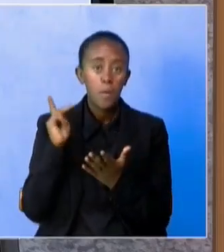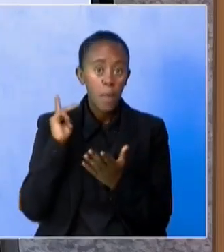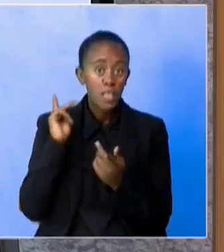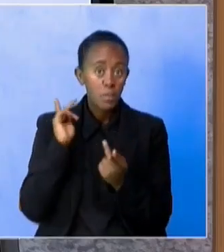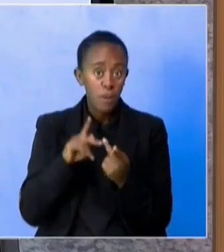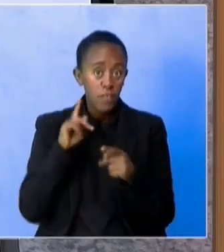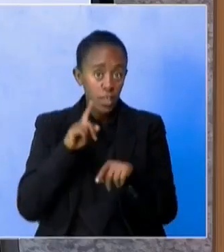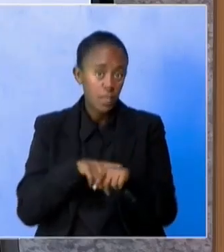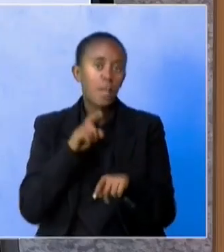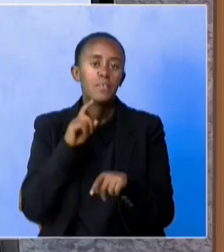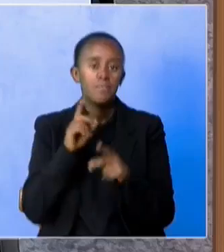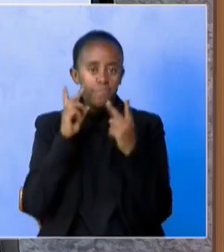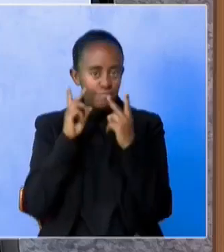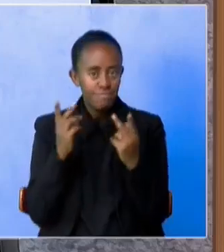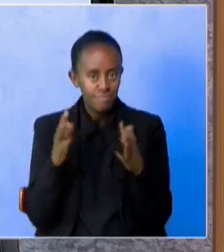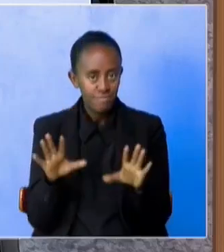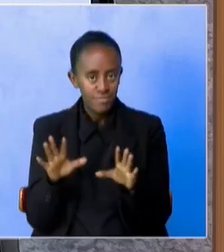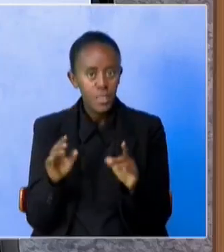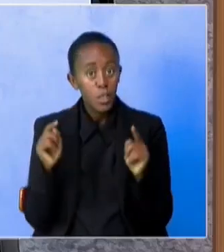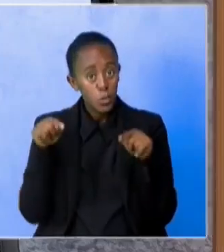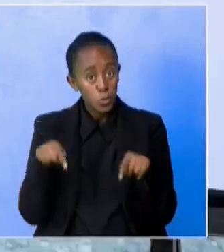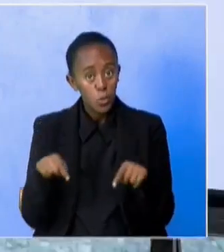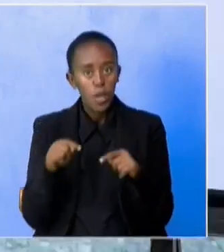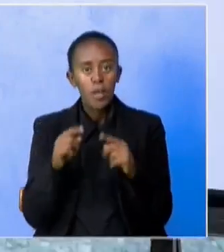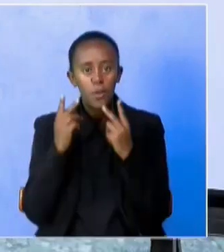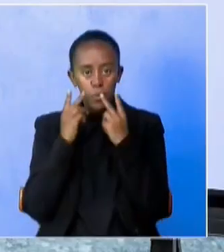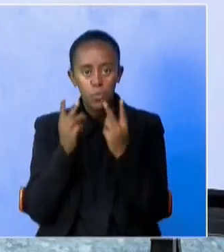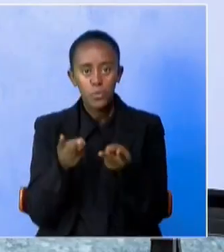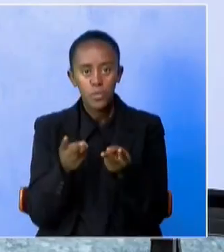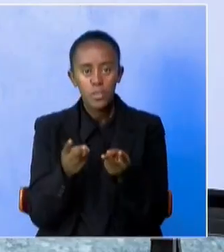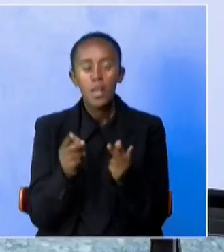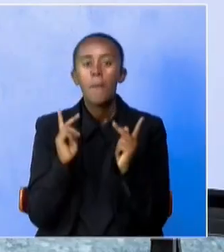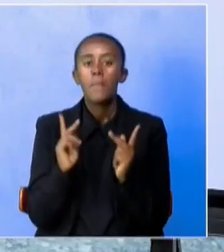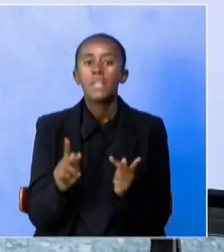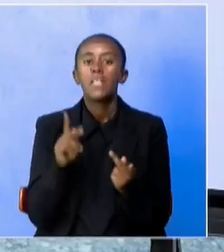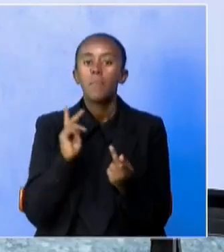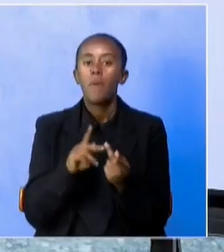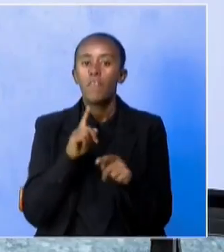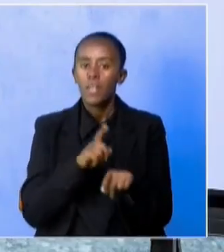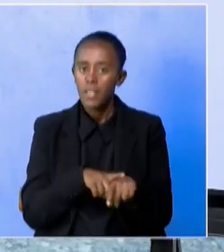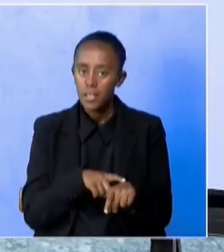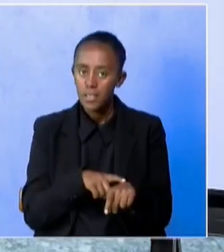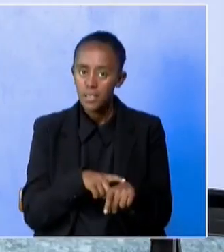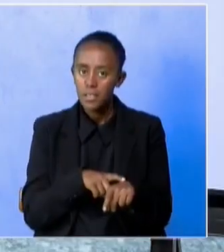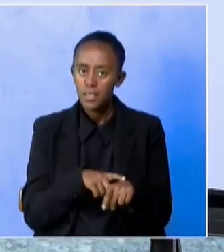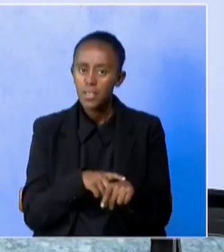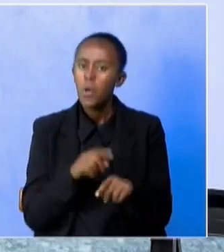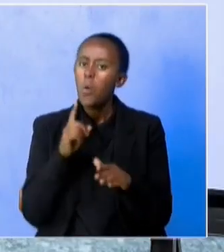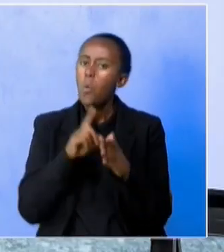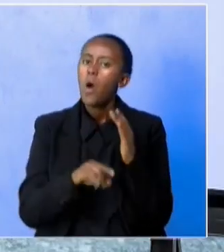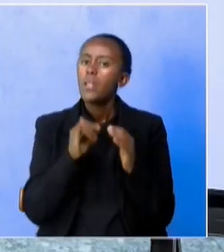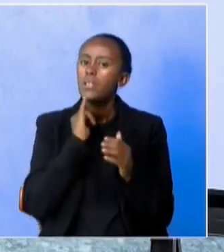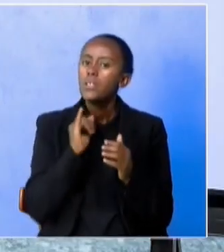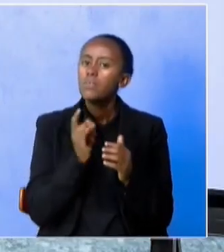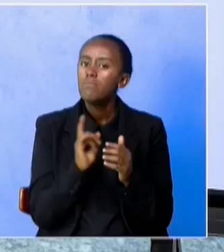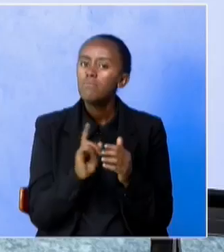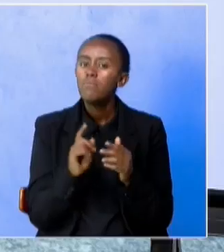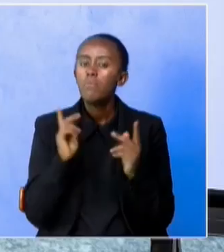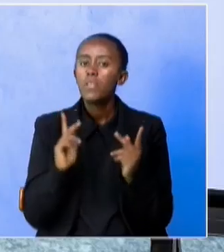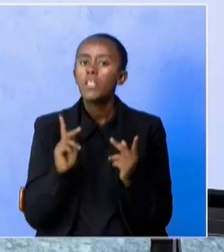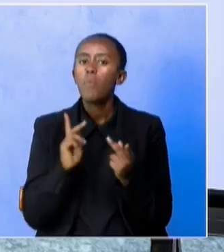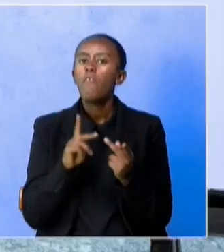we're going to talk about the present perfect tense. What is the present perfect tense? The present perfect tense